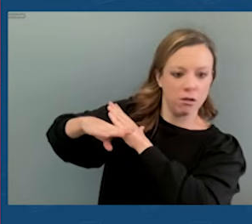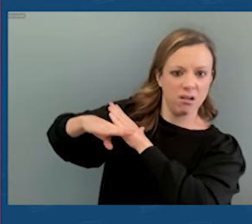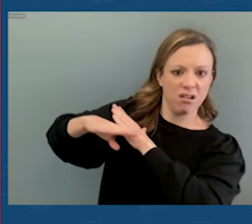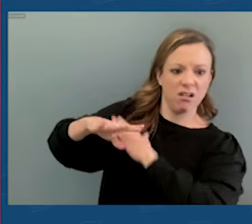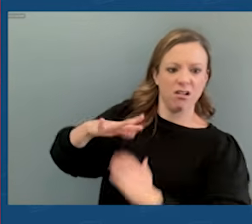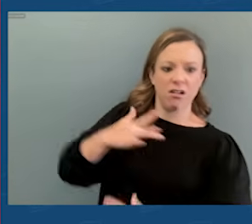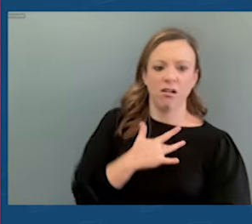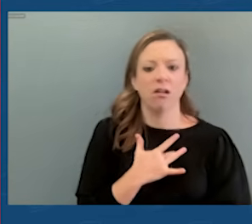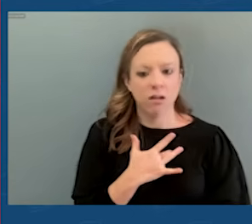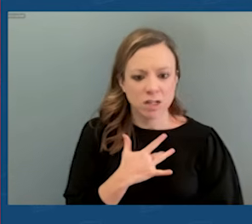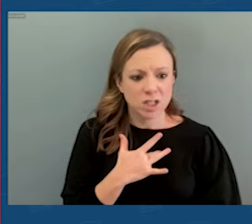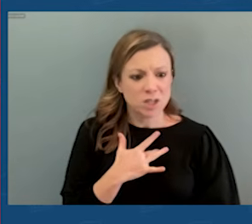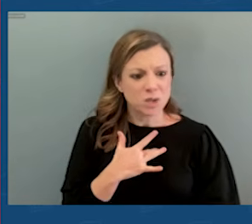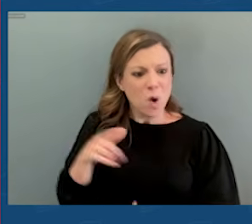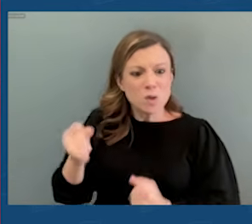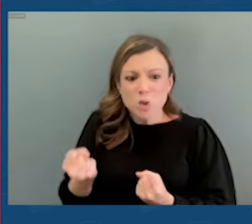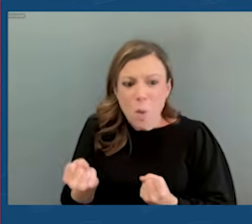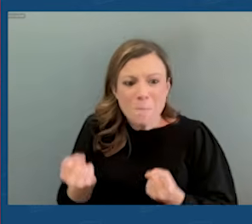came down with those bulldozers.